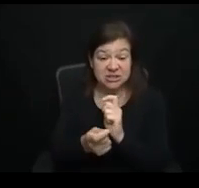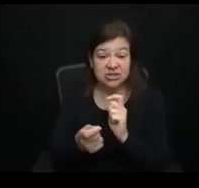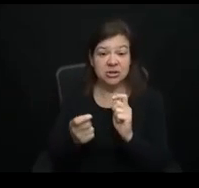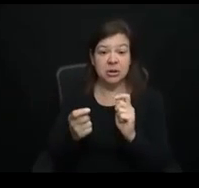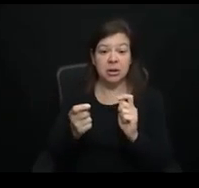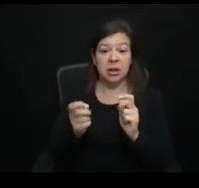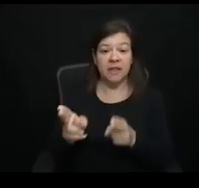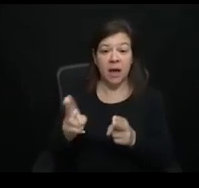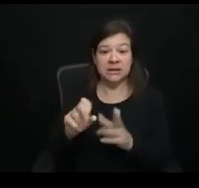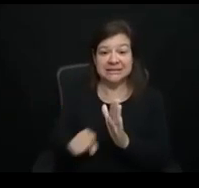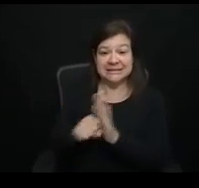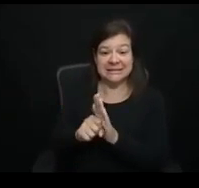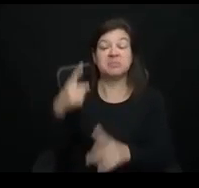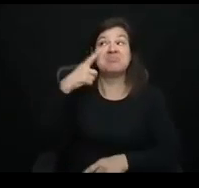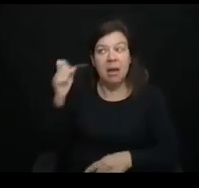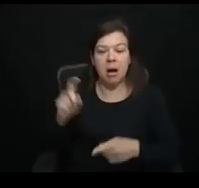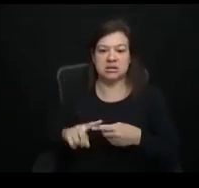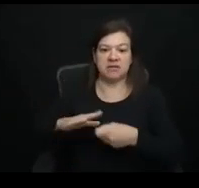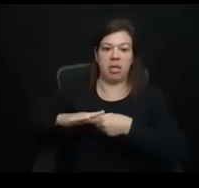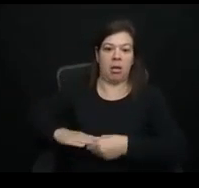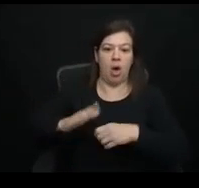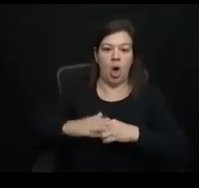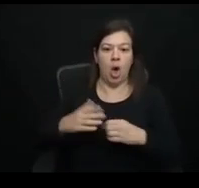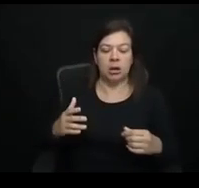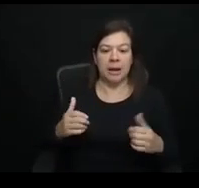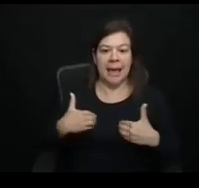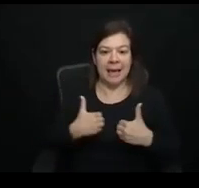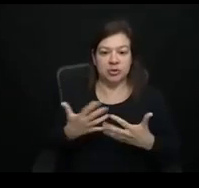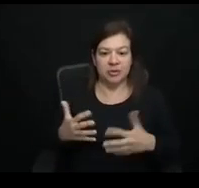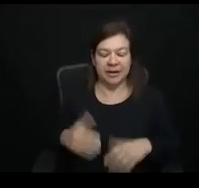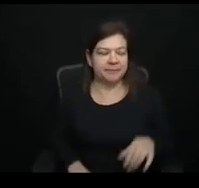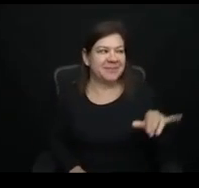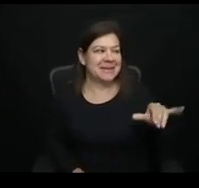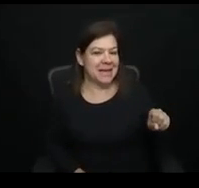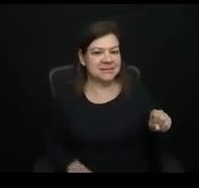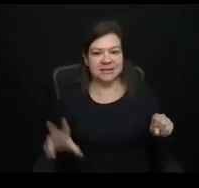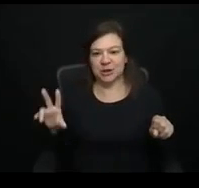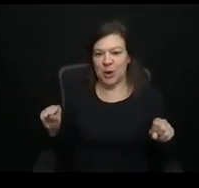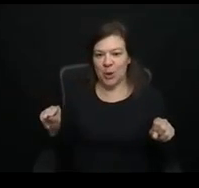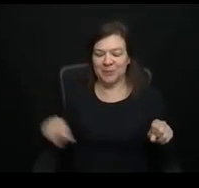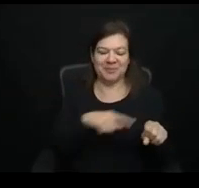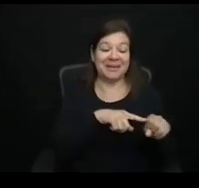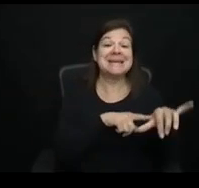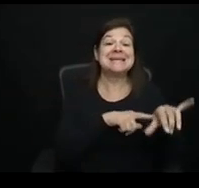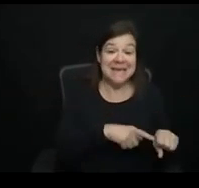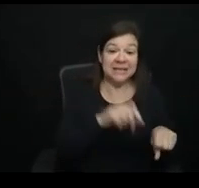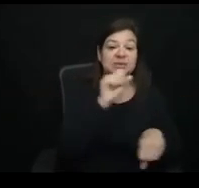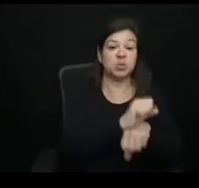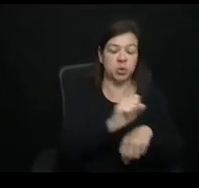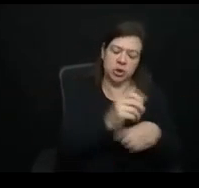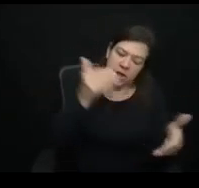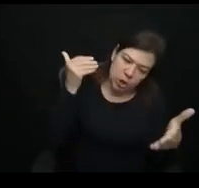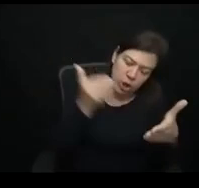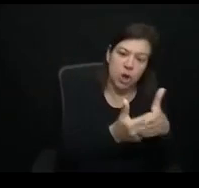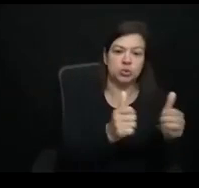wildlife? Of course, yes and no. Yes, we're working really closely with Colorado Parks